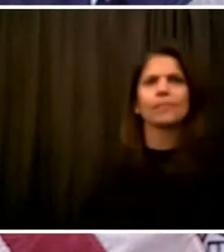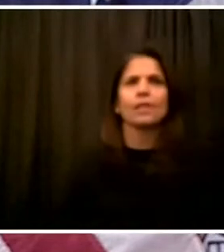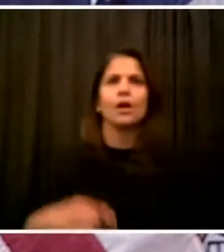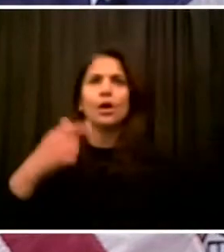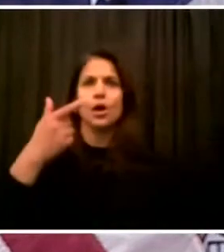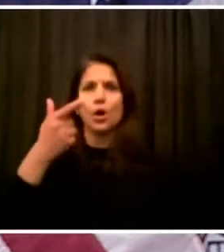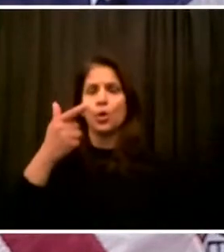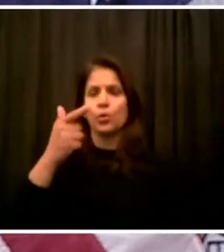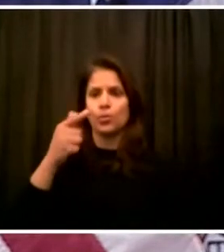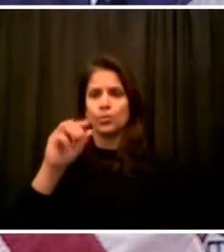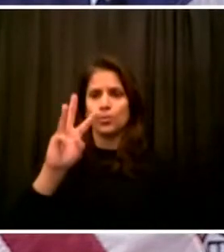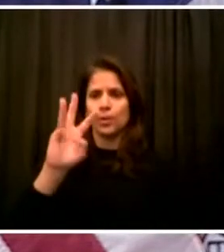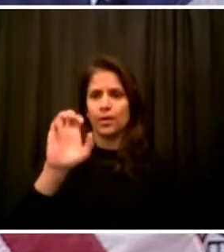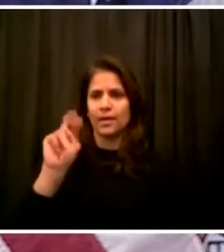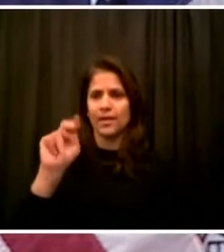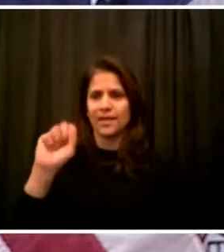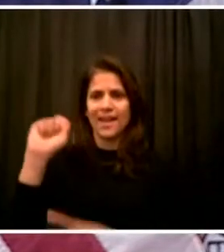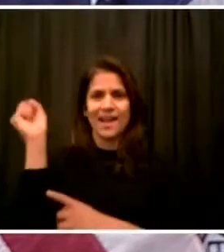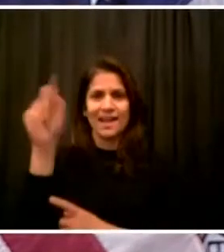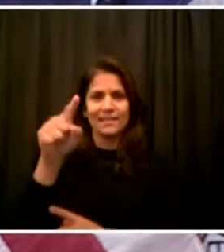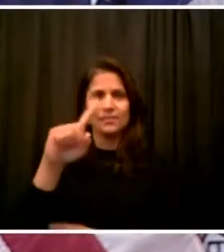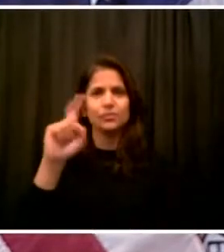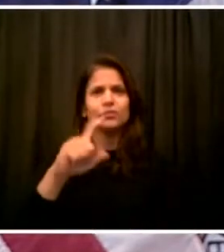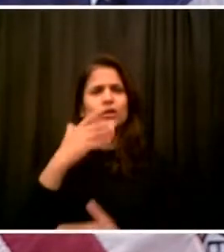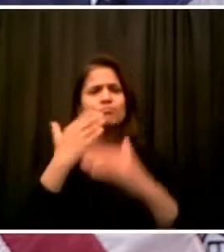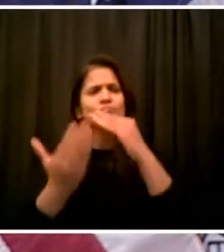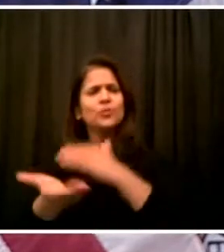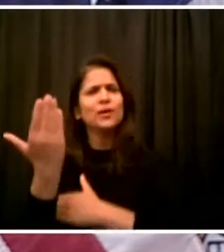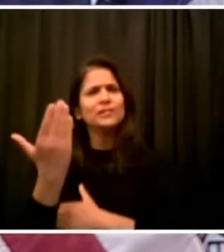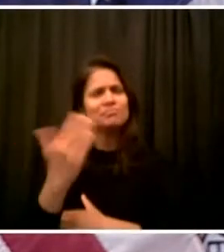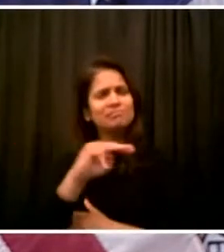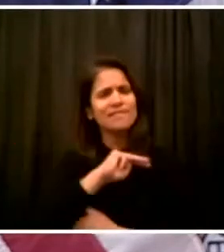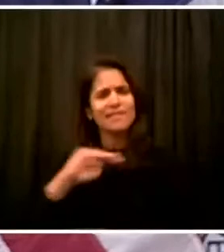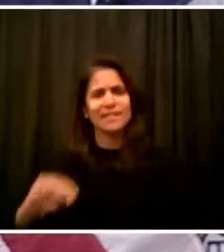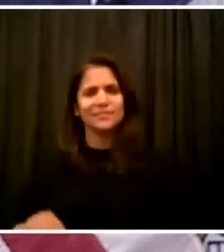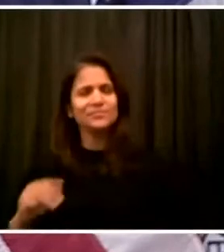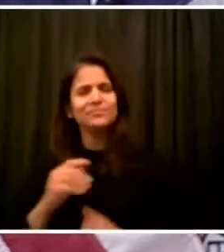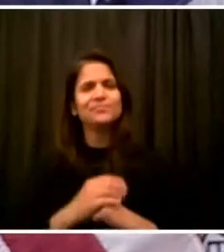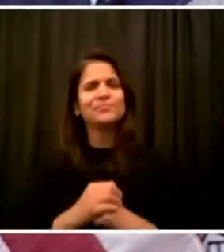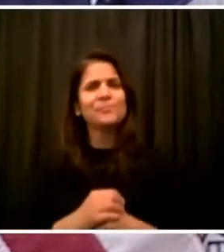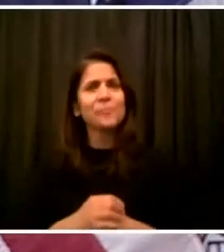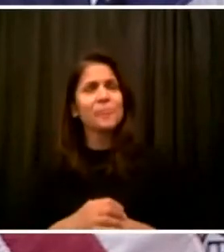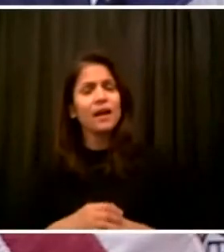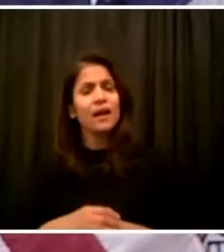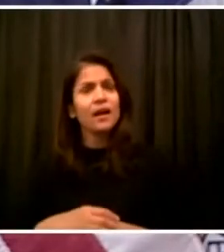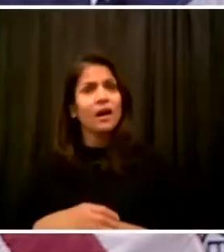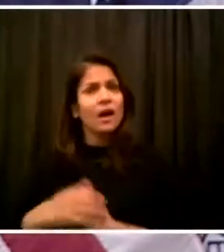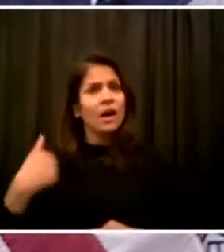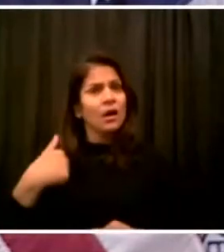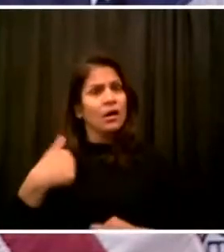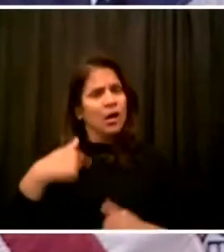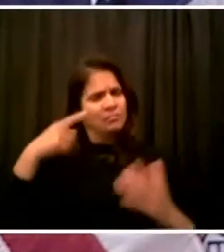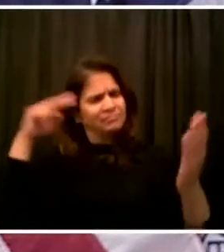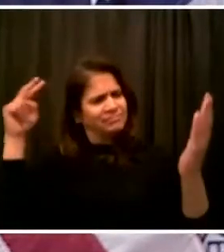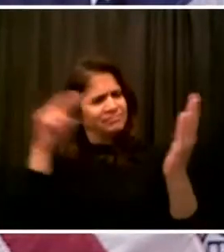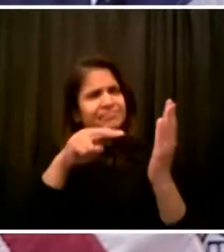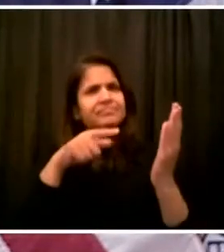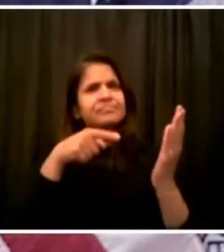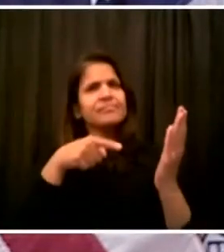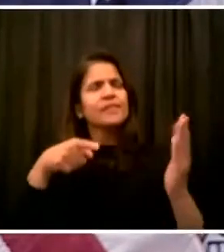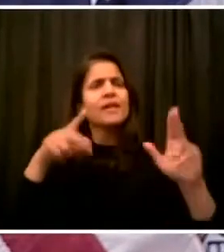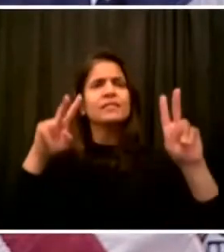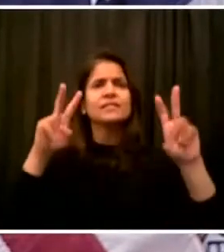Mr. Mayor. So, Cranes looked at checkbook New York City data and found that the biggest order the